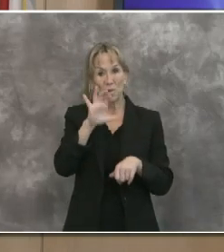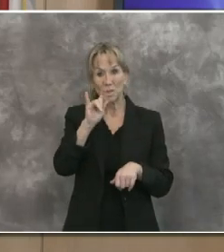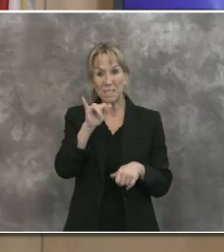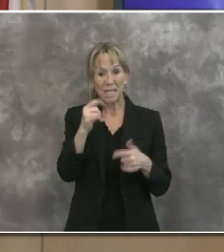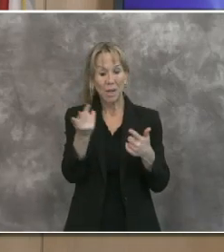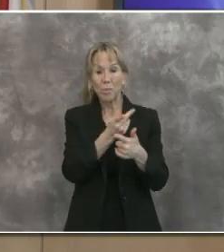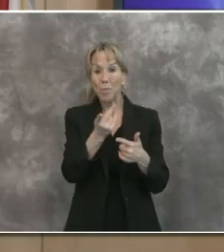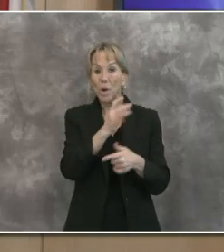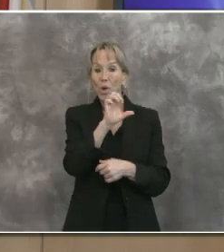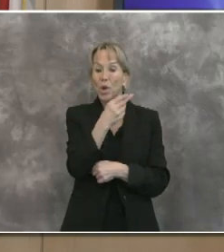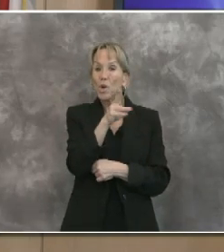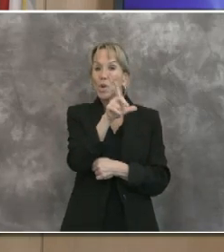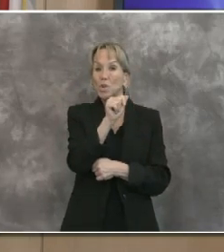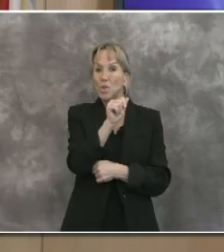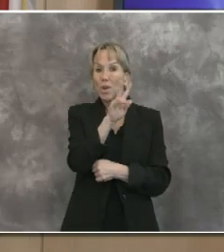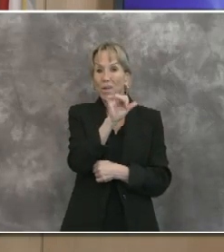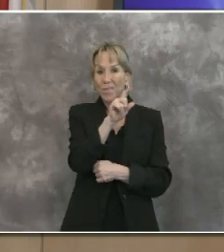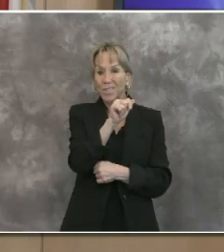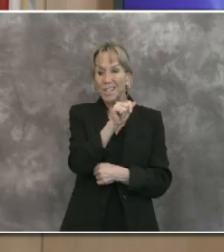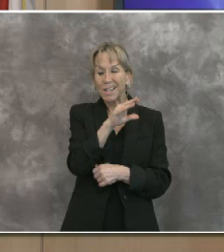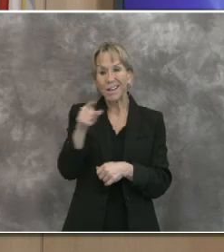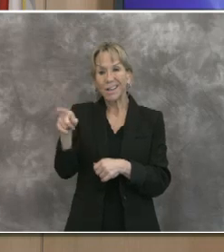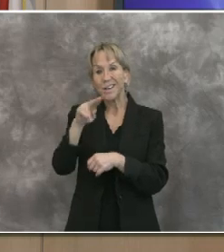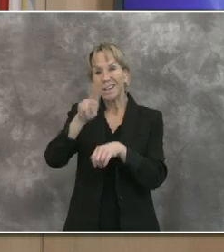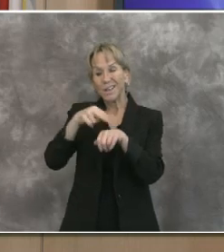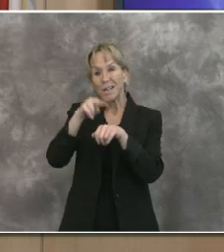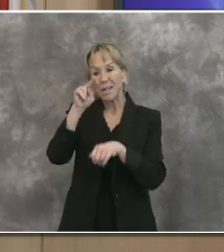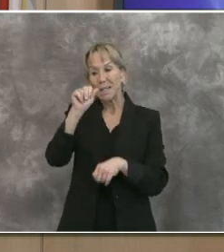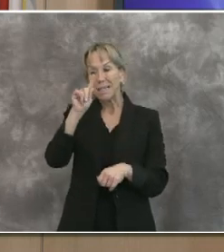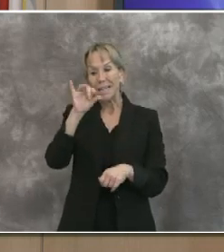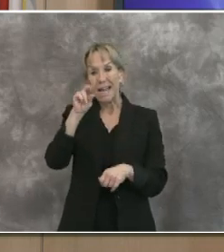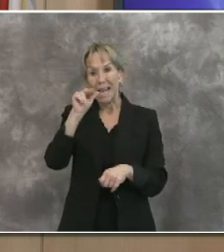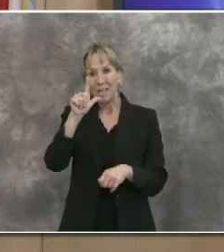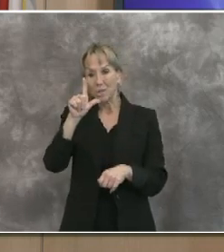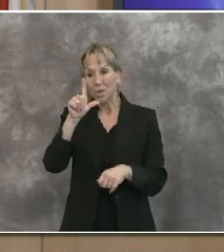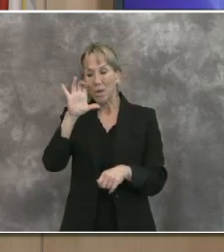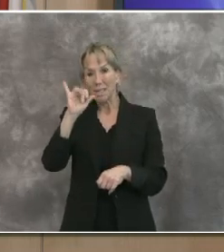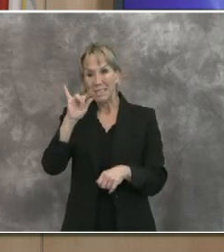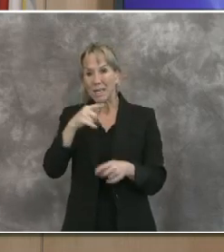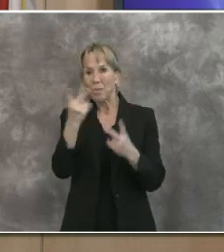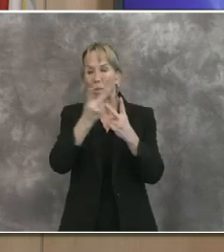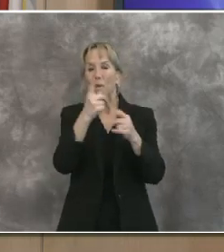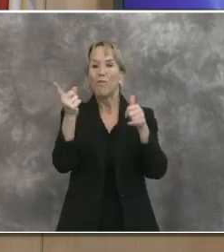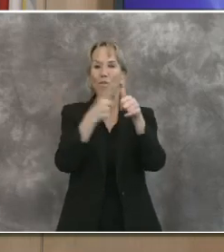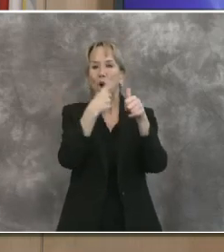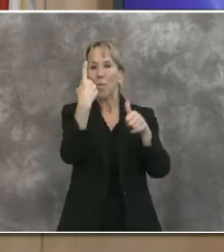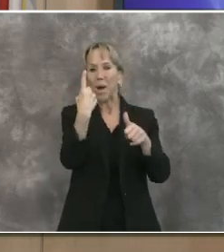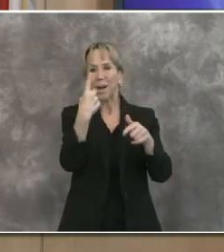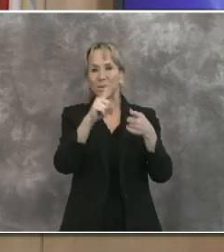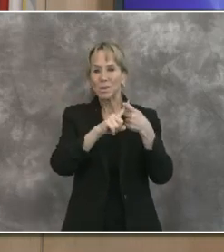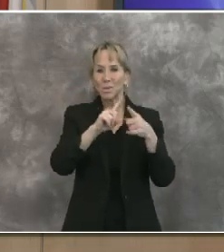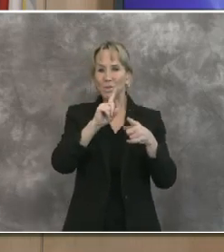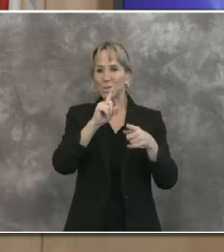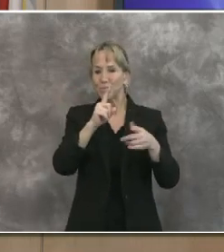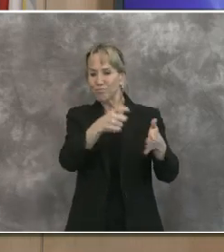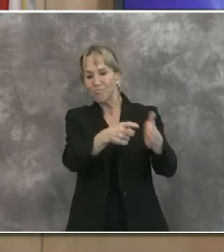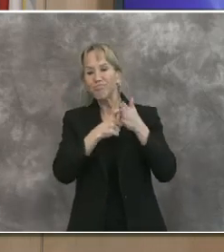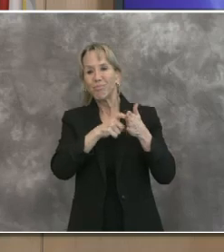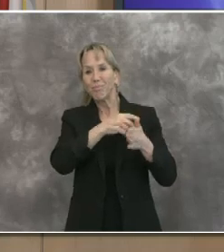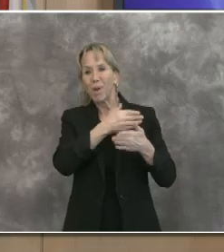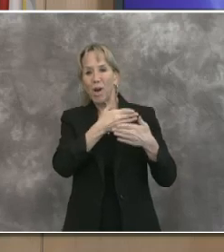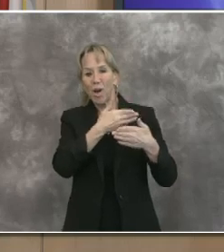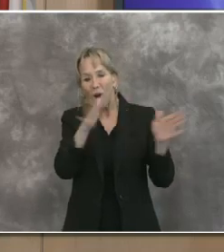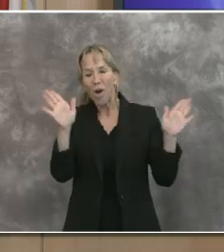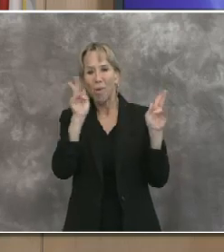to require everybody to wear facial coverings out in public. The county picked that up a couple of days later.